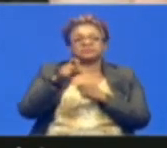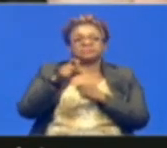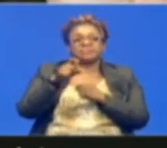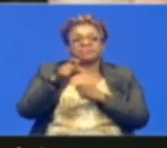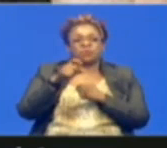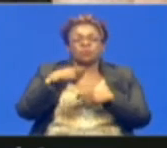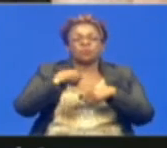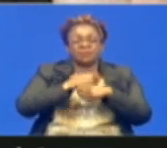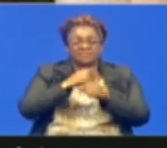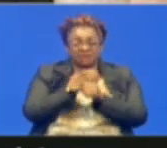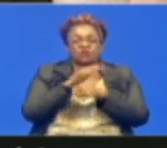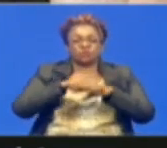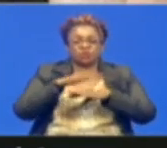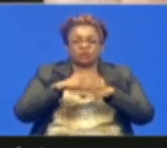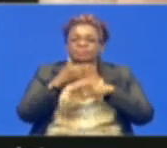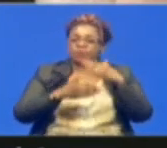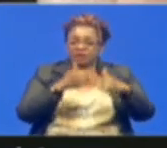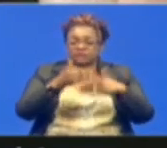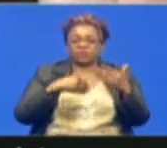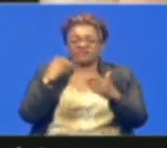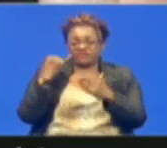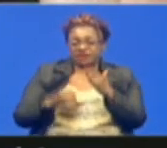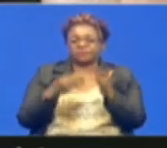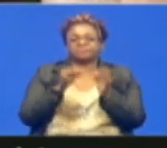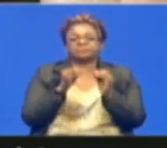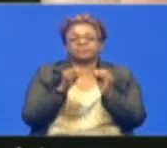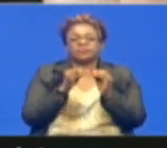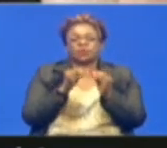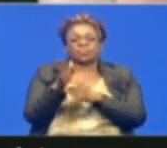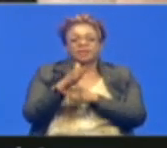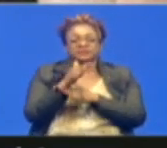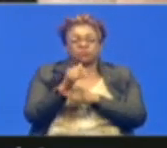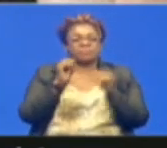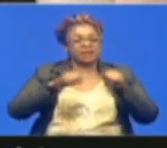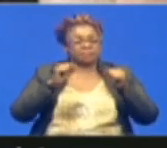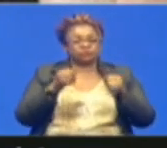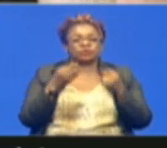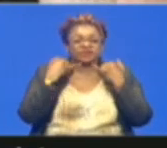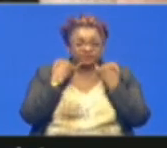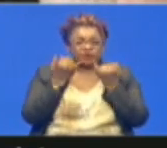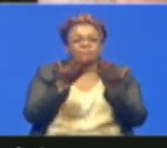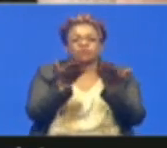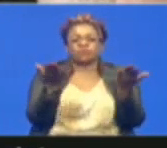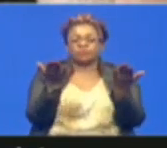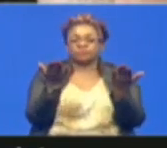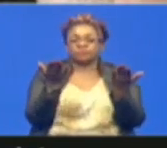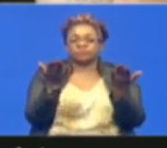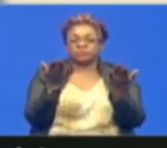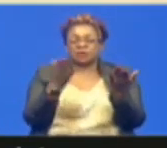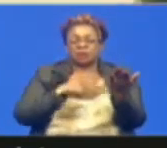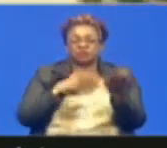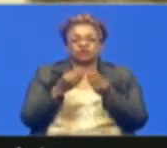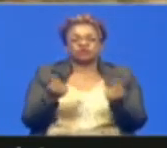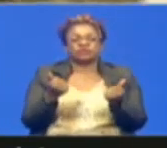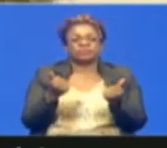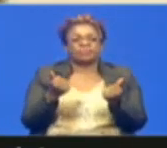progress. We have the final meeting on Thursday, and we shall be able to update you and the country on where we are after our Thursday meeting.